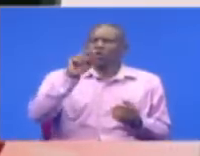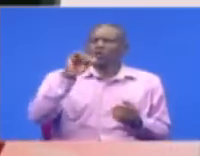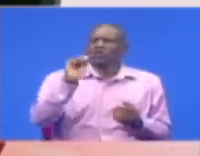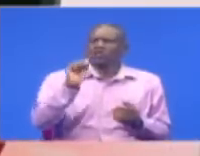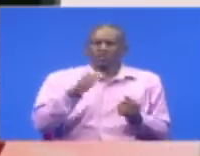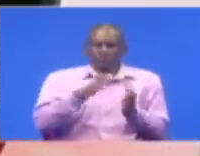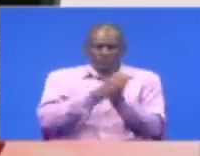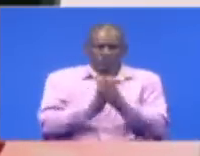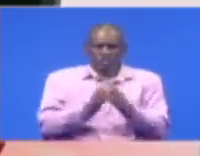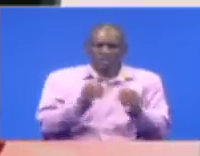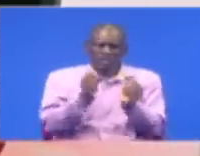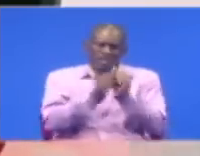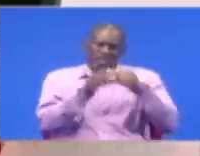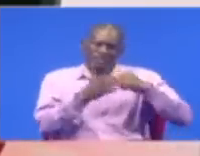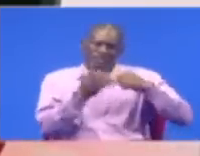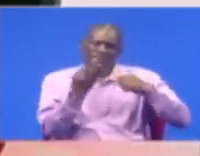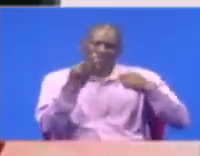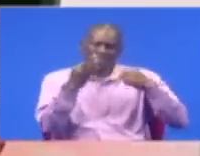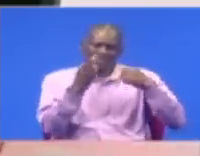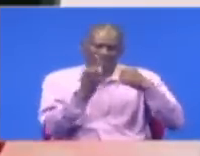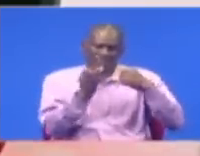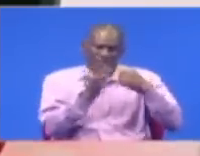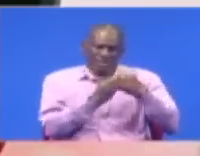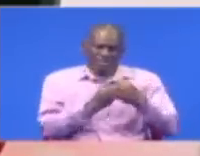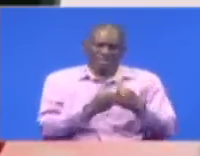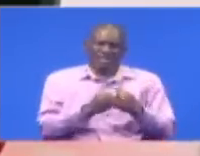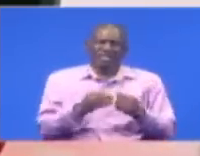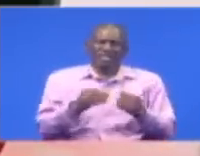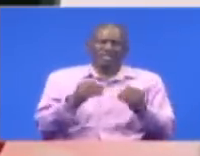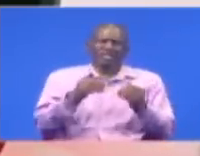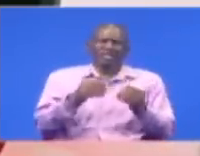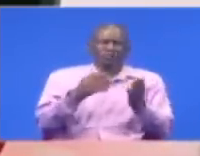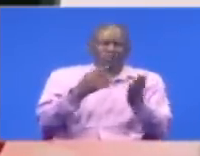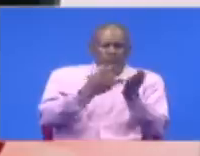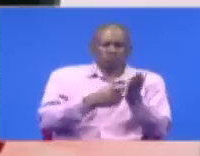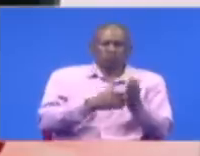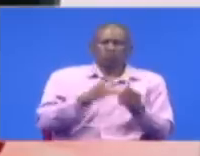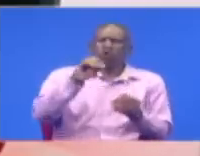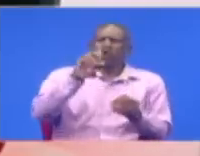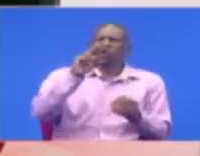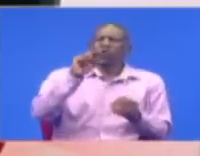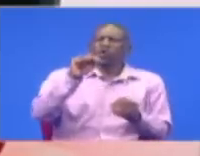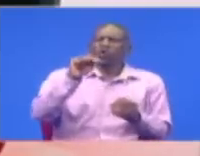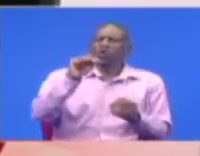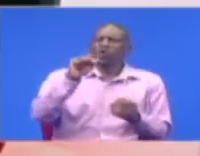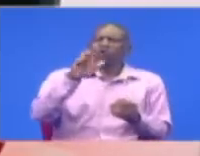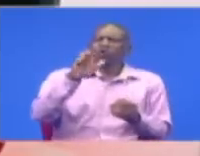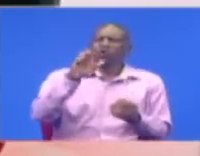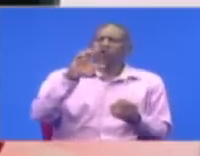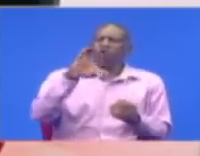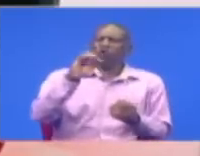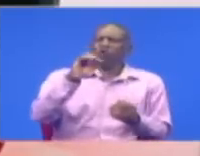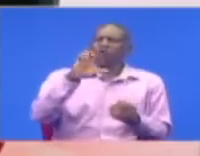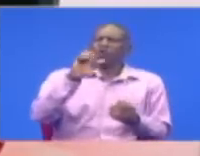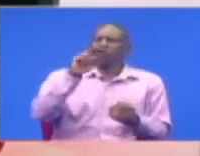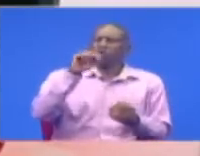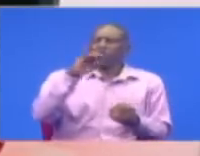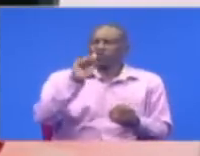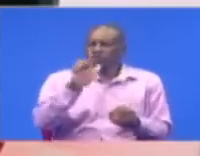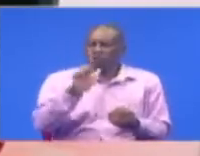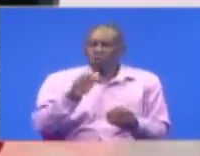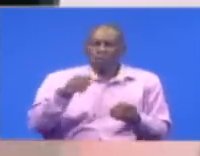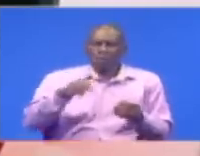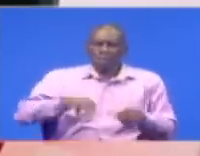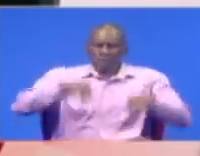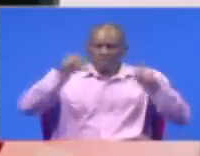1938, the colonial masters inserted section 204 in